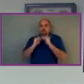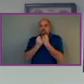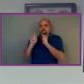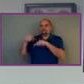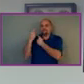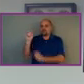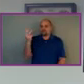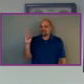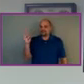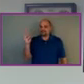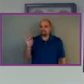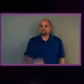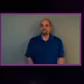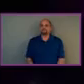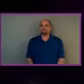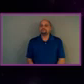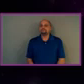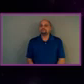2016.